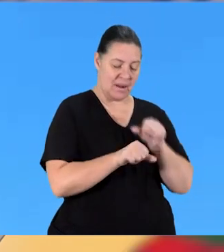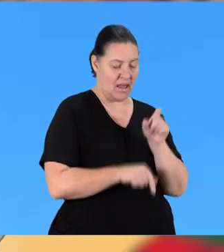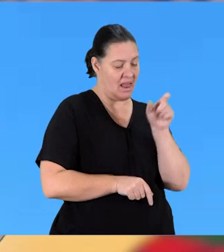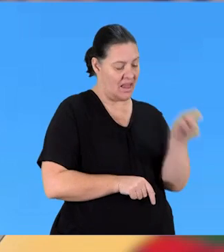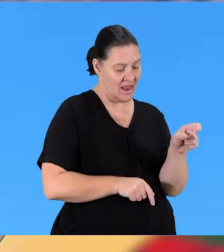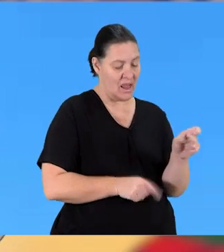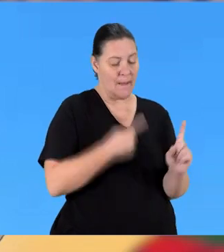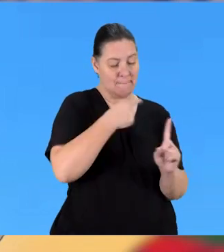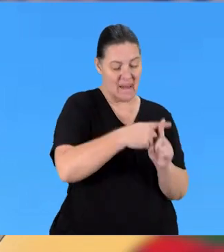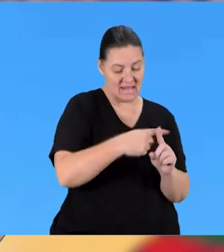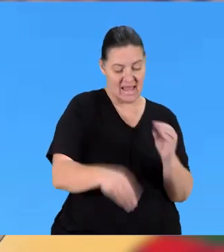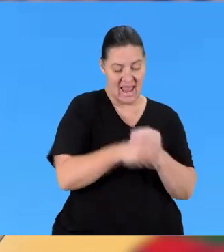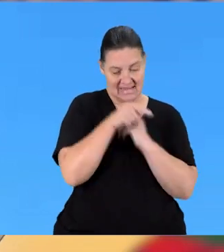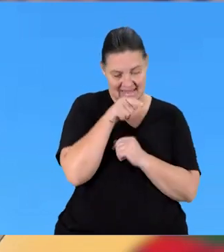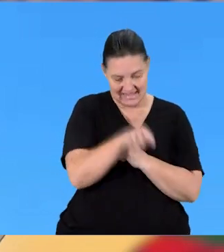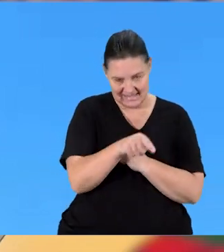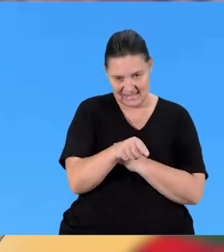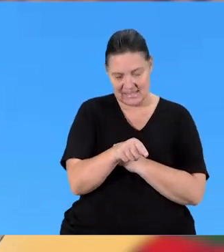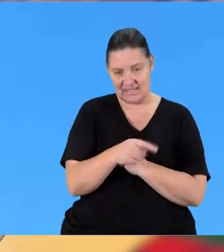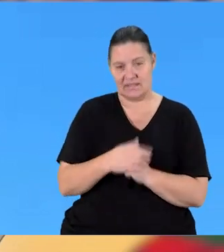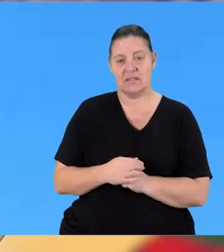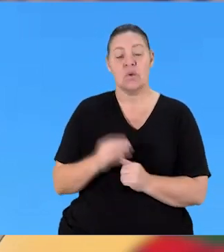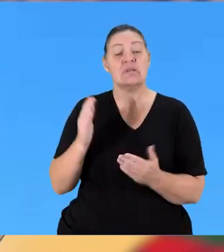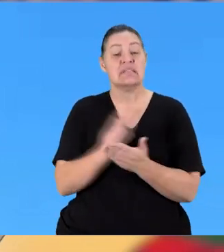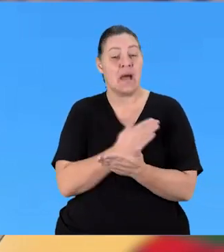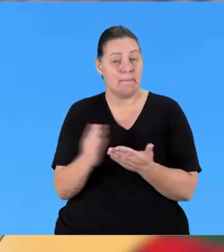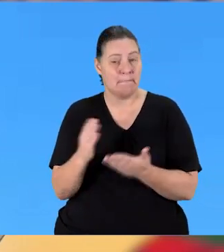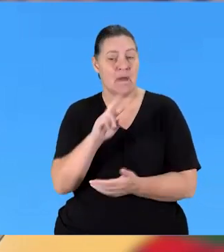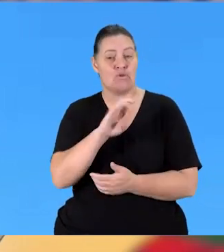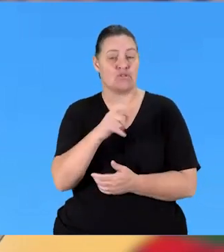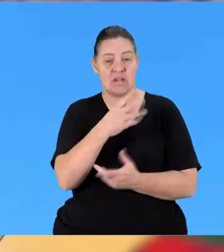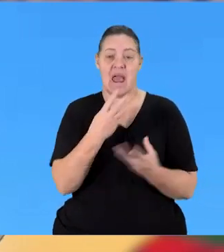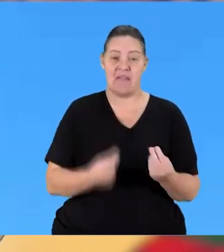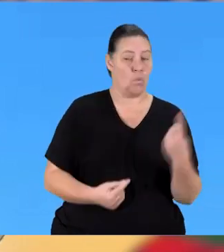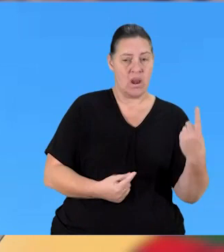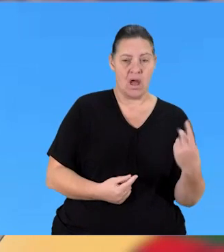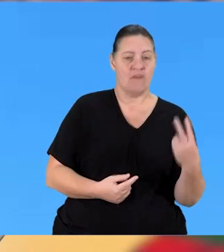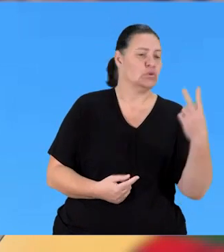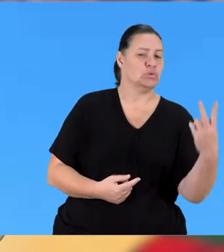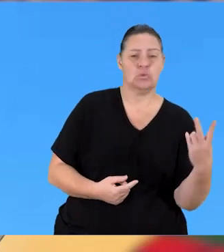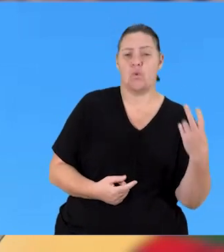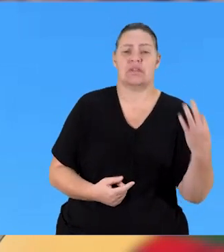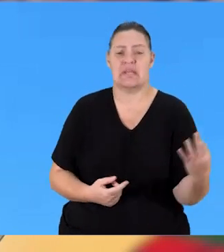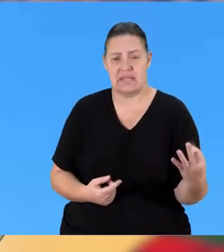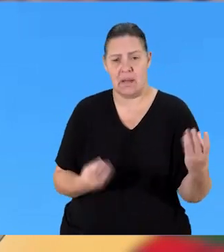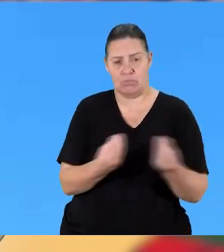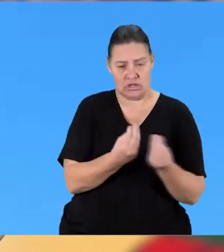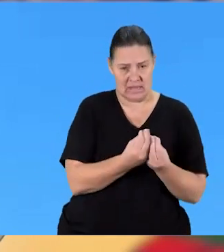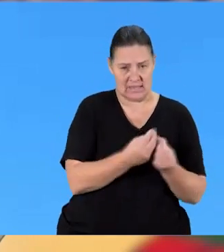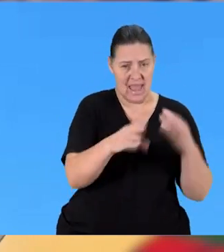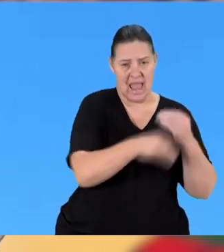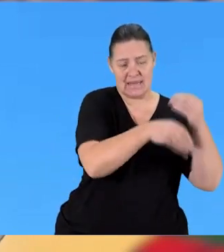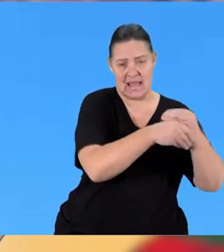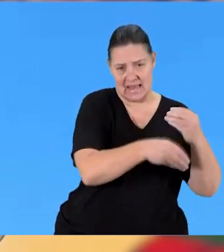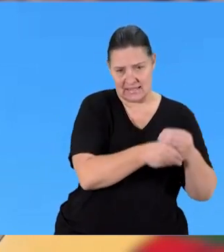the chemical formula of the reactants, because you find that in certain reactions, we have two or more reactants or two or more